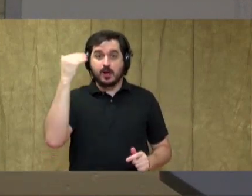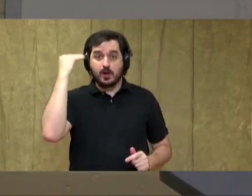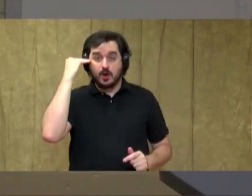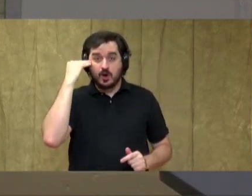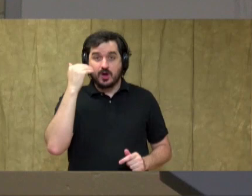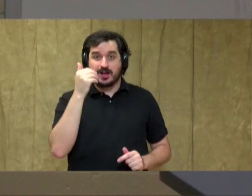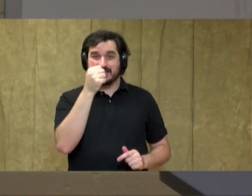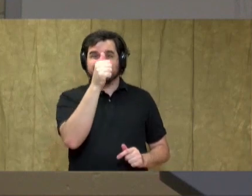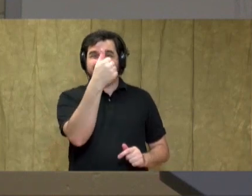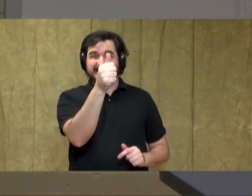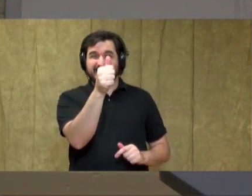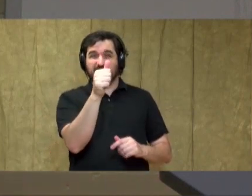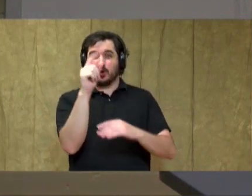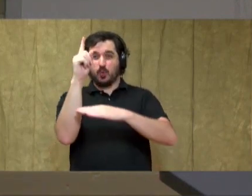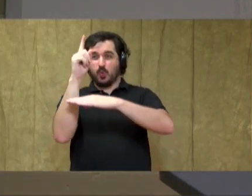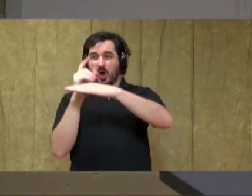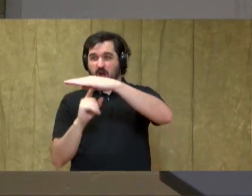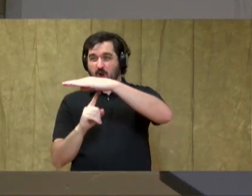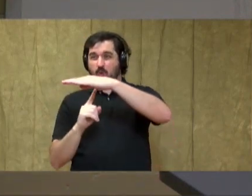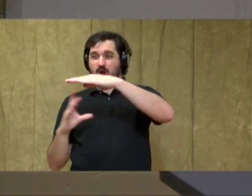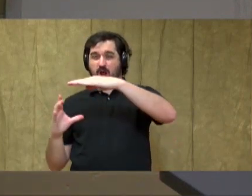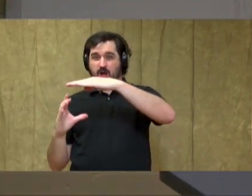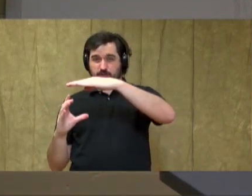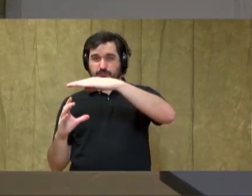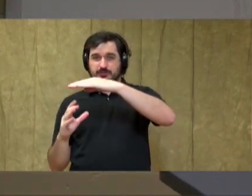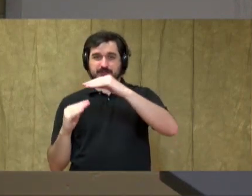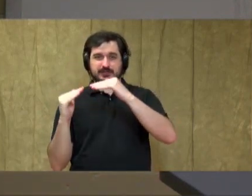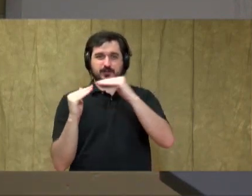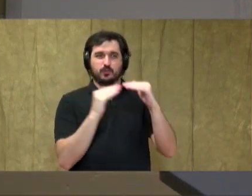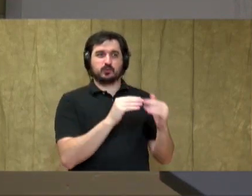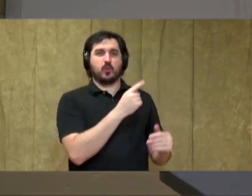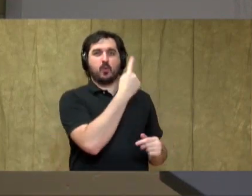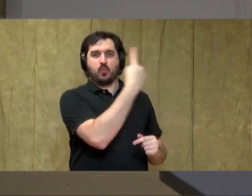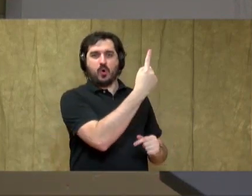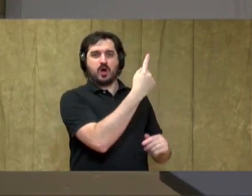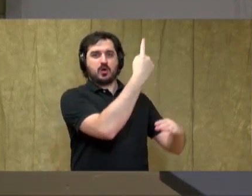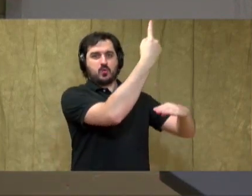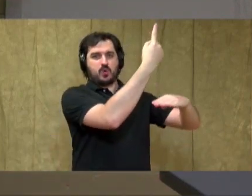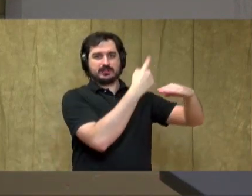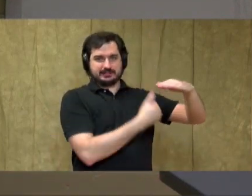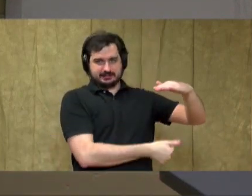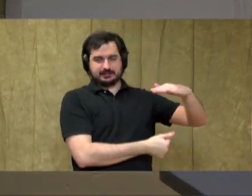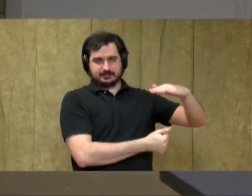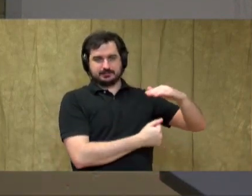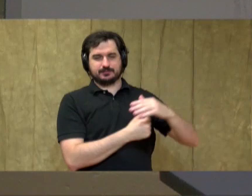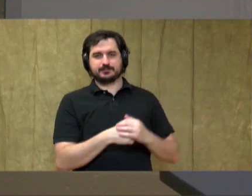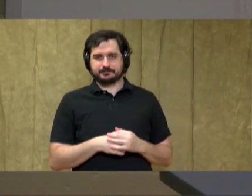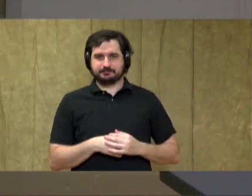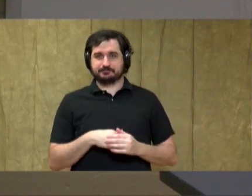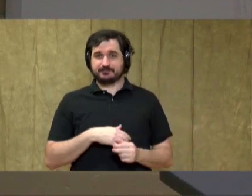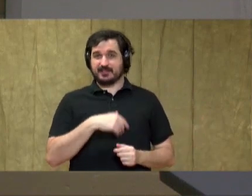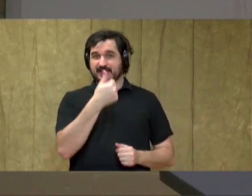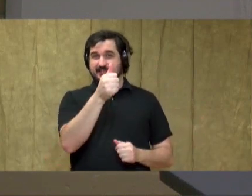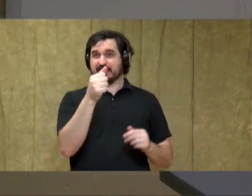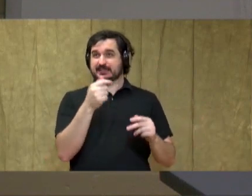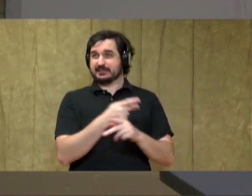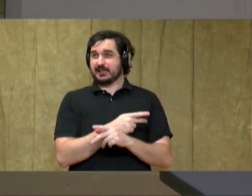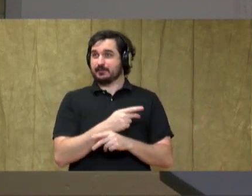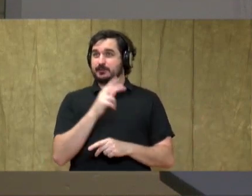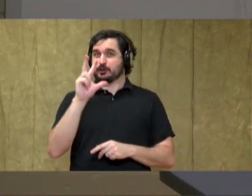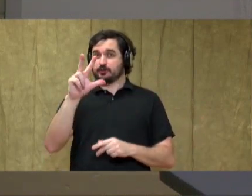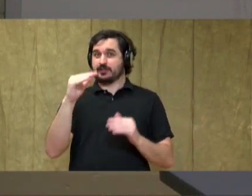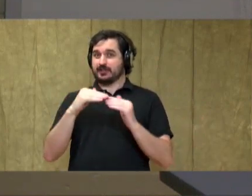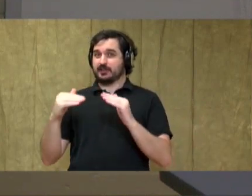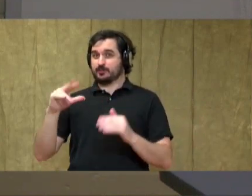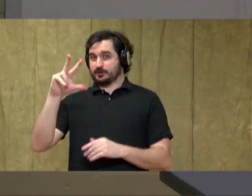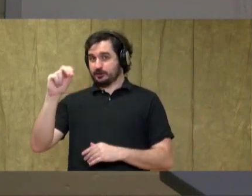hundredths make up a 10. So we can multiply 3 times 10 to get 30, 10 times 10 to get 100, and there we